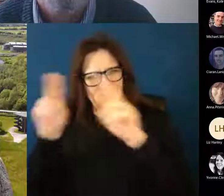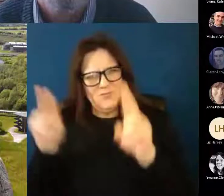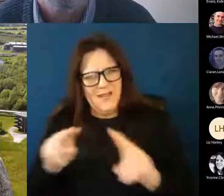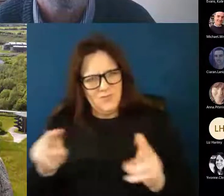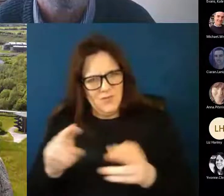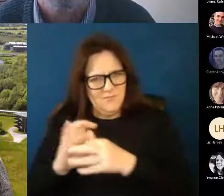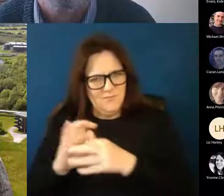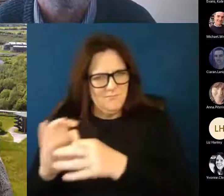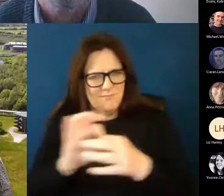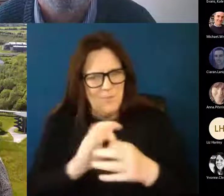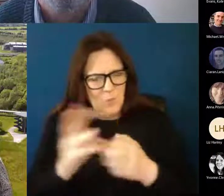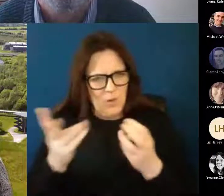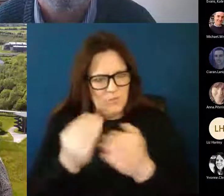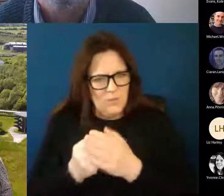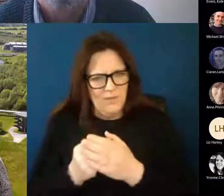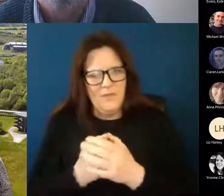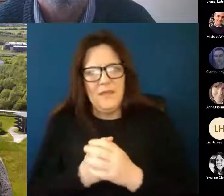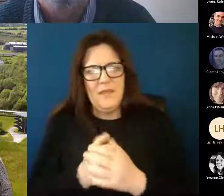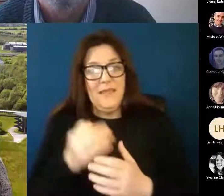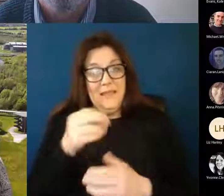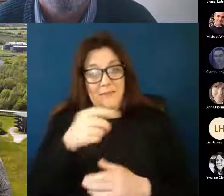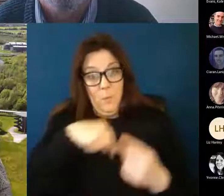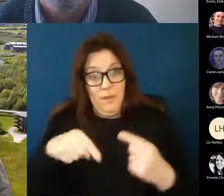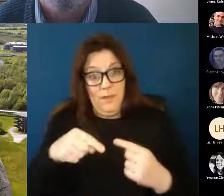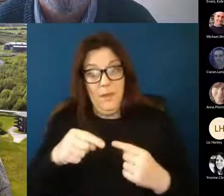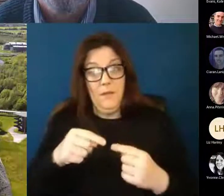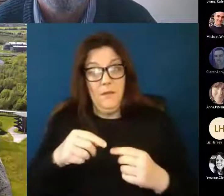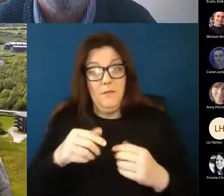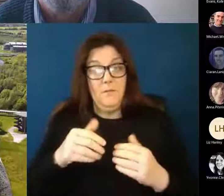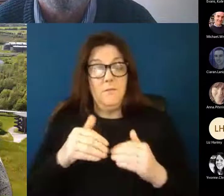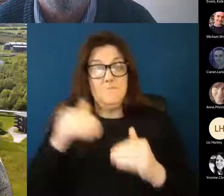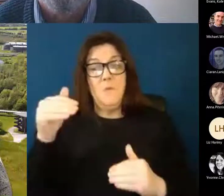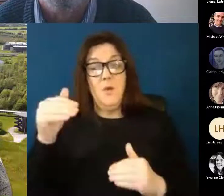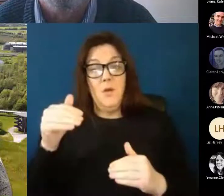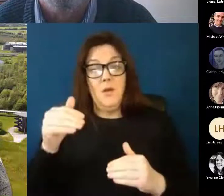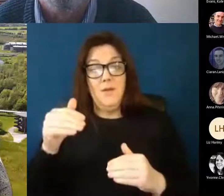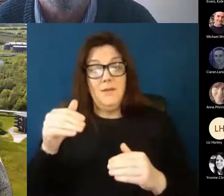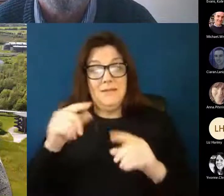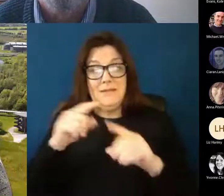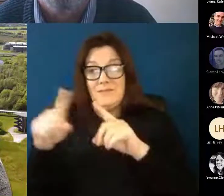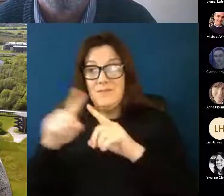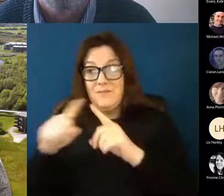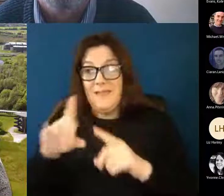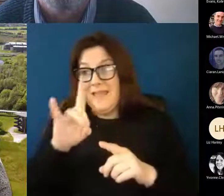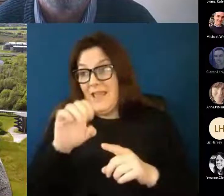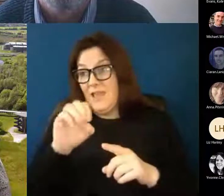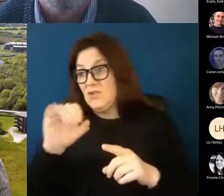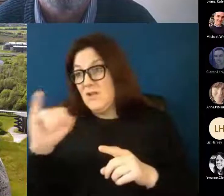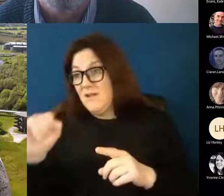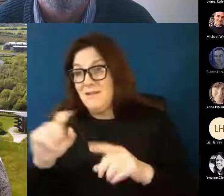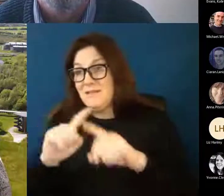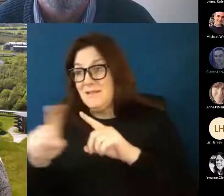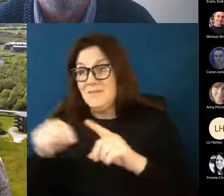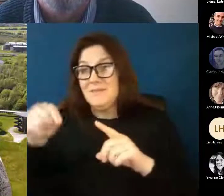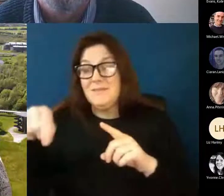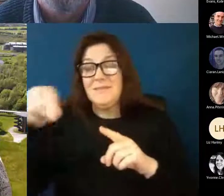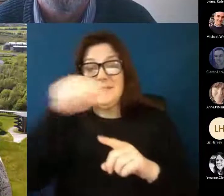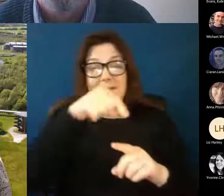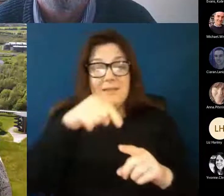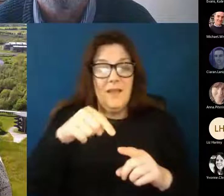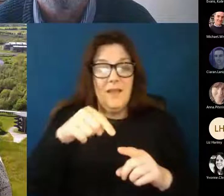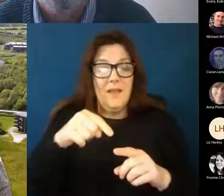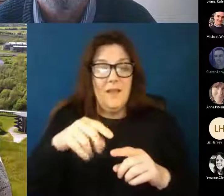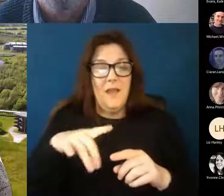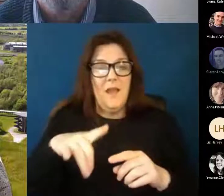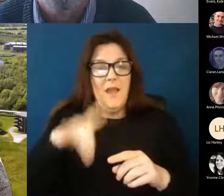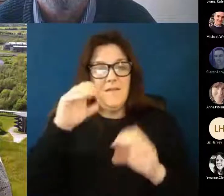wondering, for us, what if we were to go down that route of more inter-HEI communities of practice, what advice have you for us, I guess, in